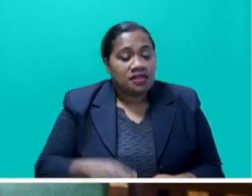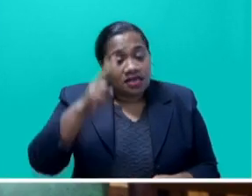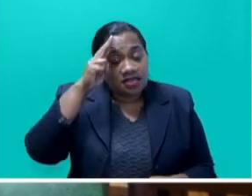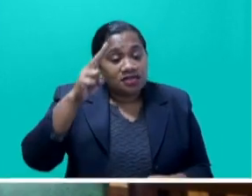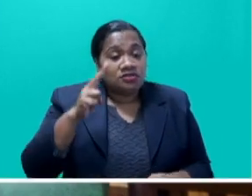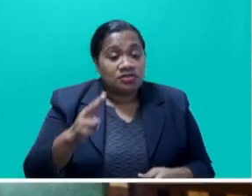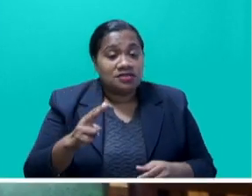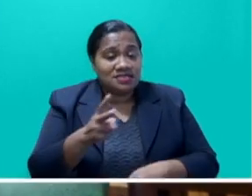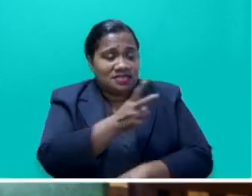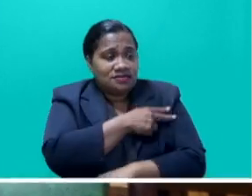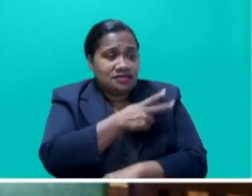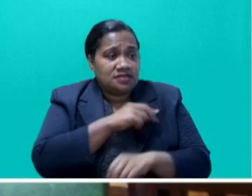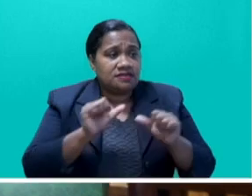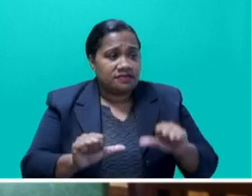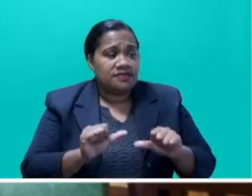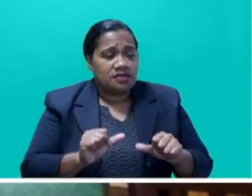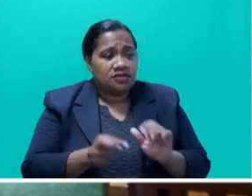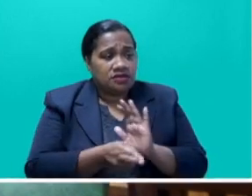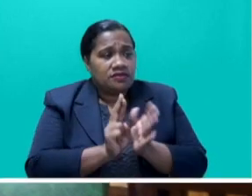total of